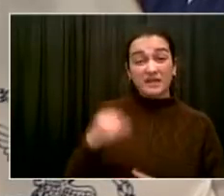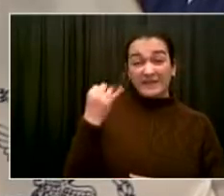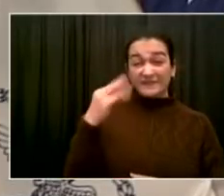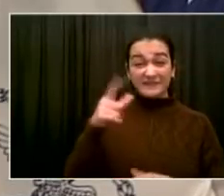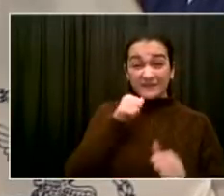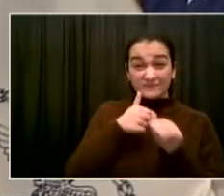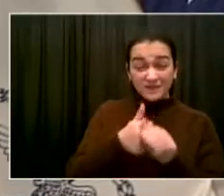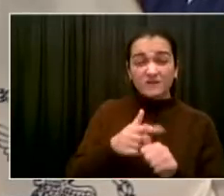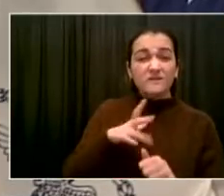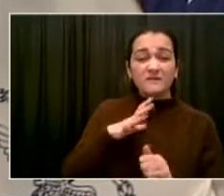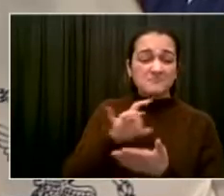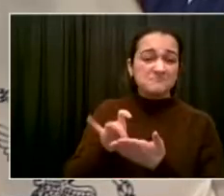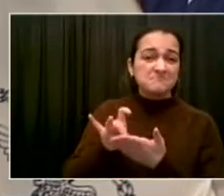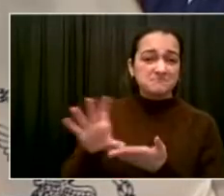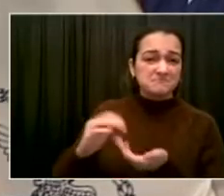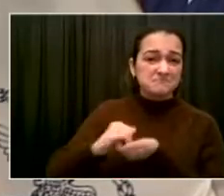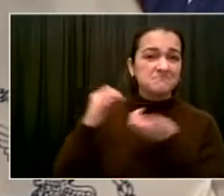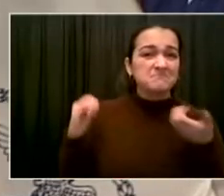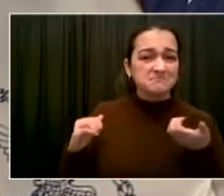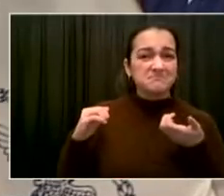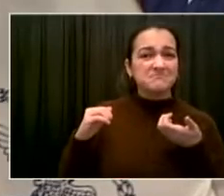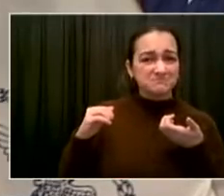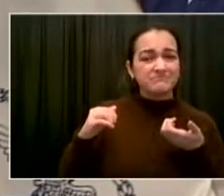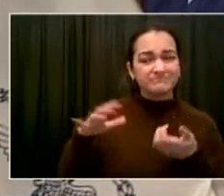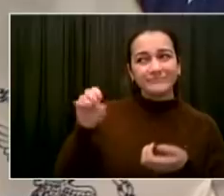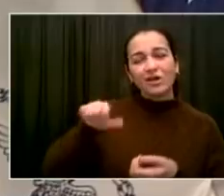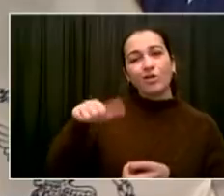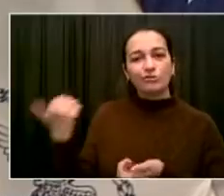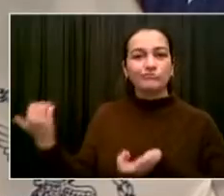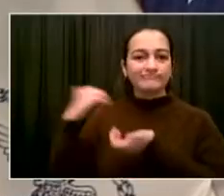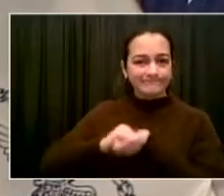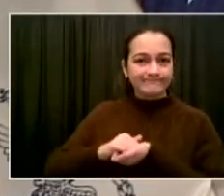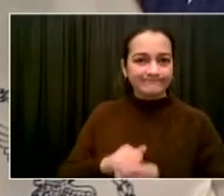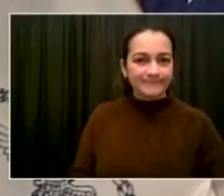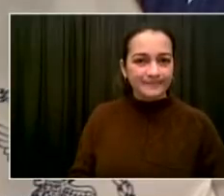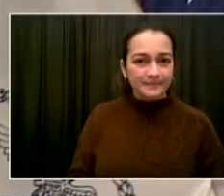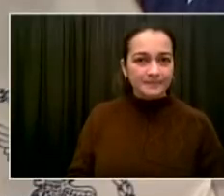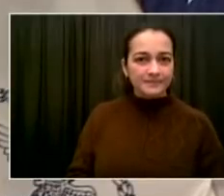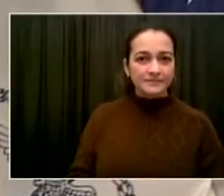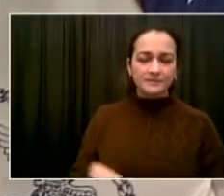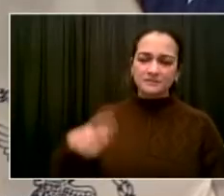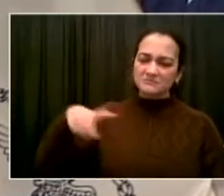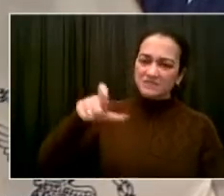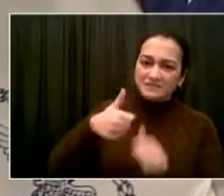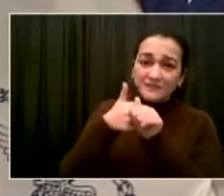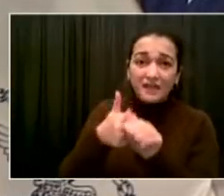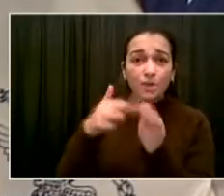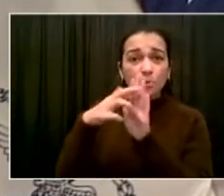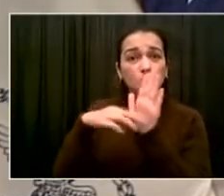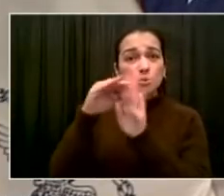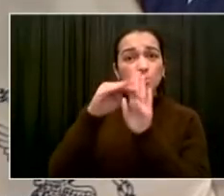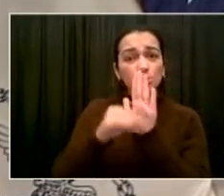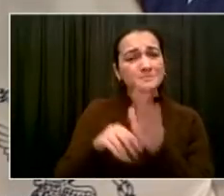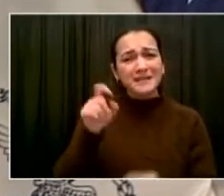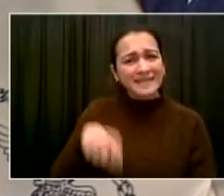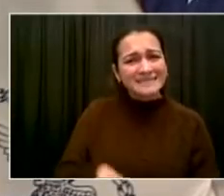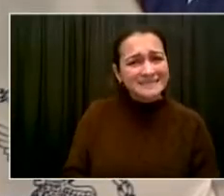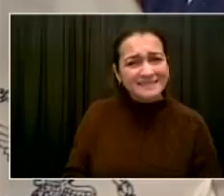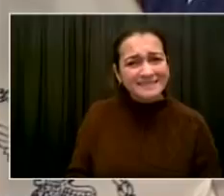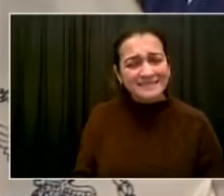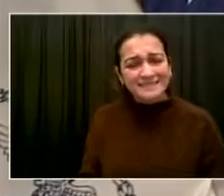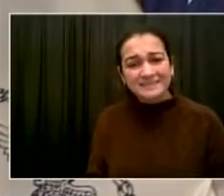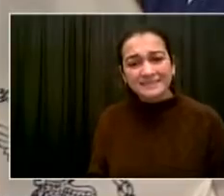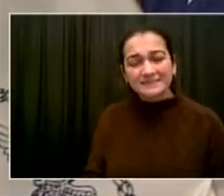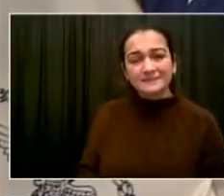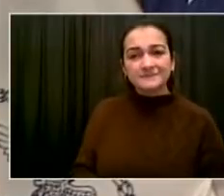have now are not doing their job, we have to hold them accountable. So, Dr. Long, what do you say to the specific examples that